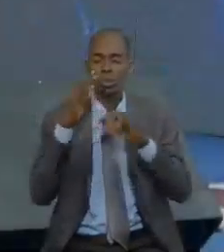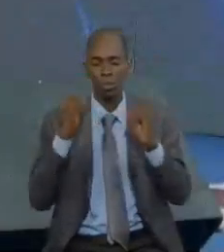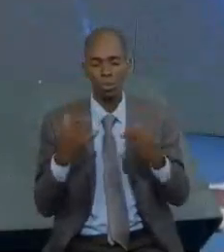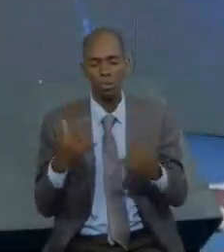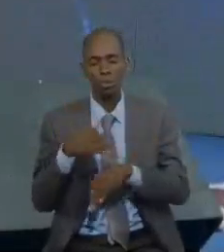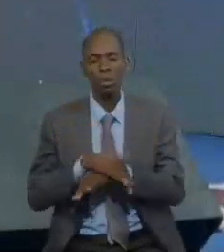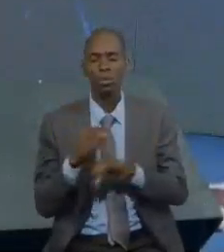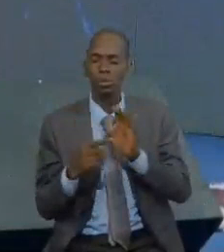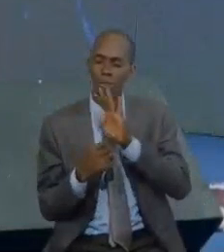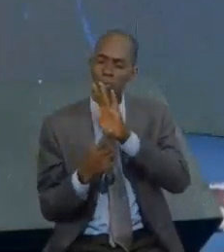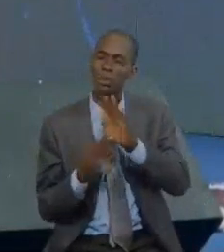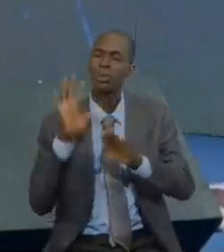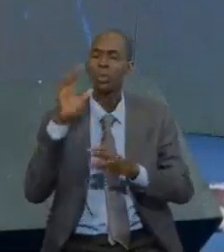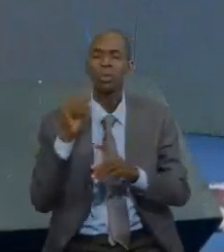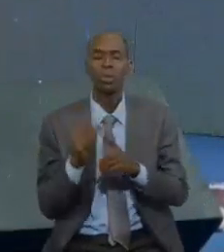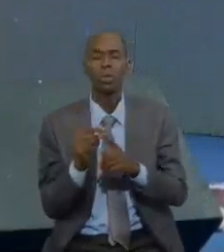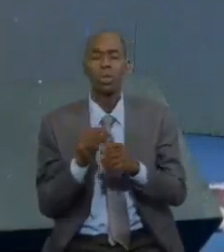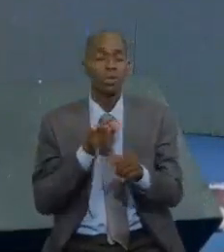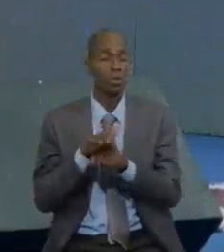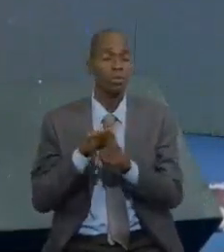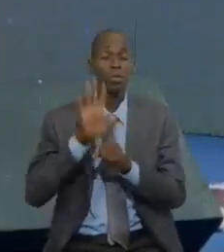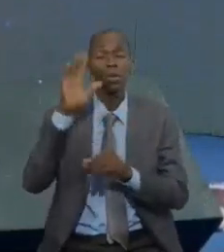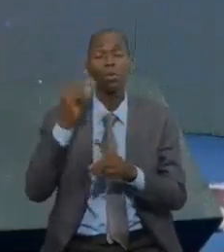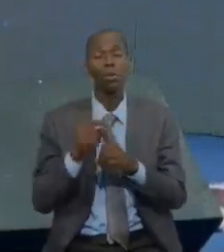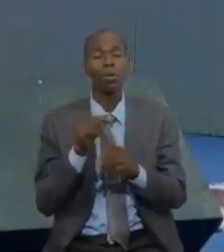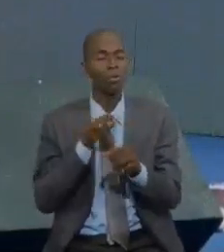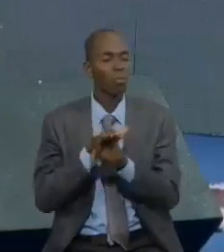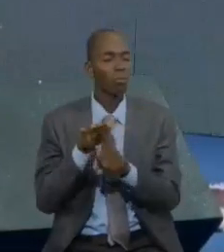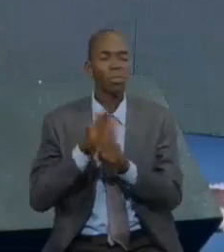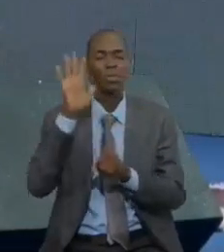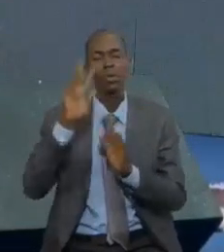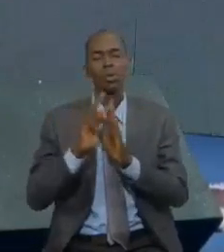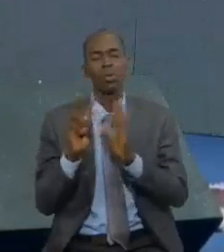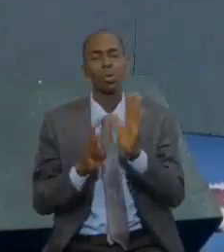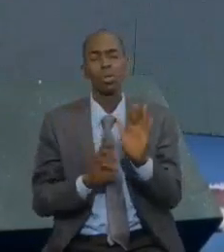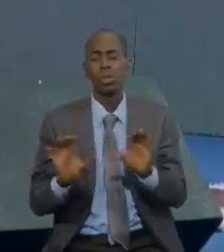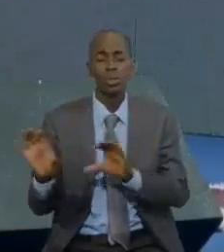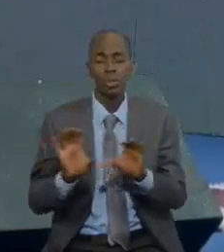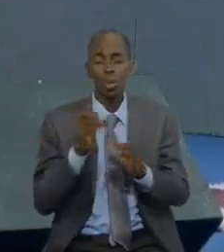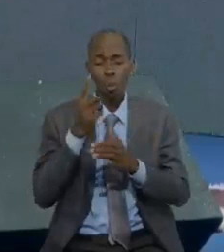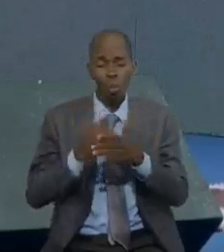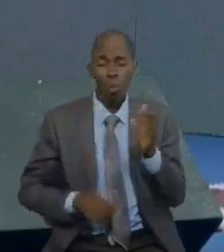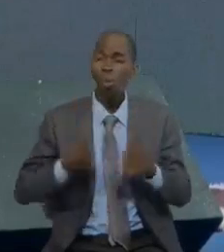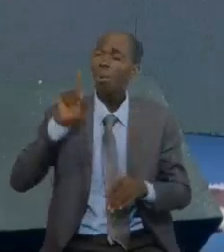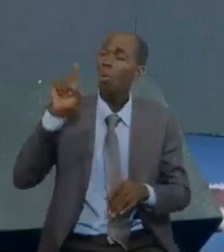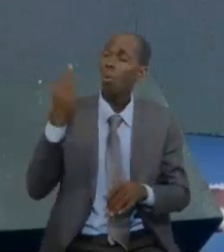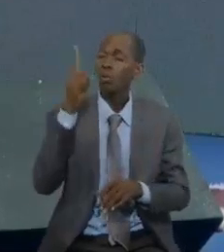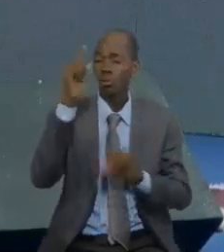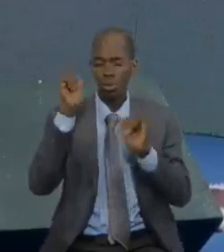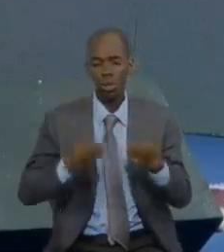word. Fulfill your will. Do what only you can do in every life.